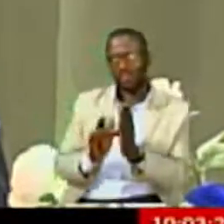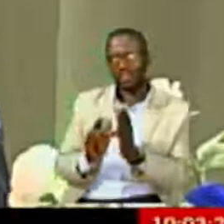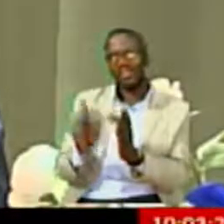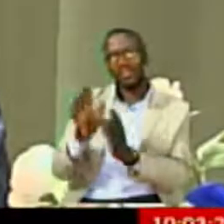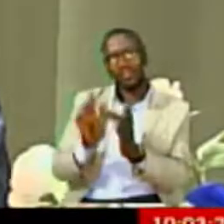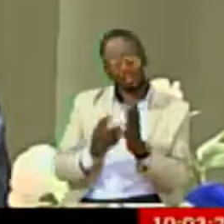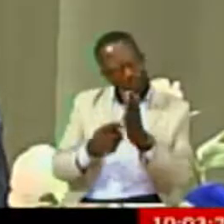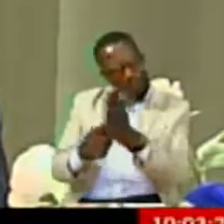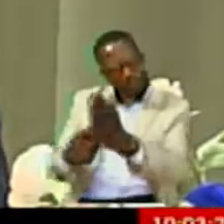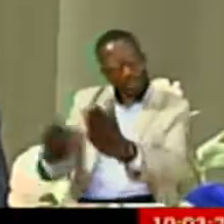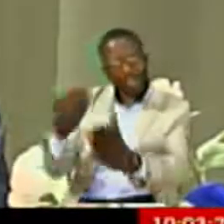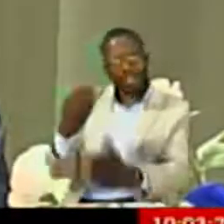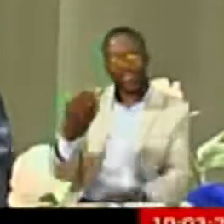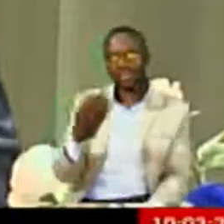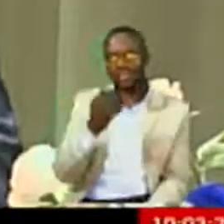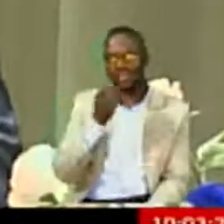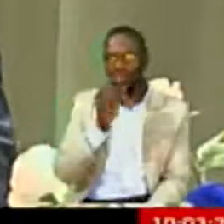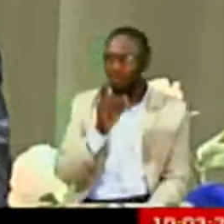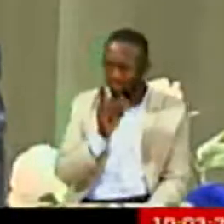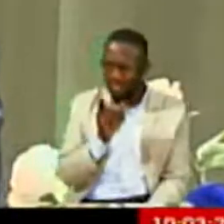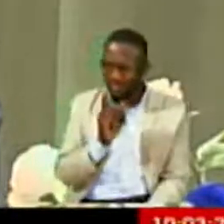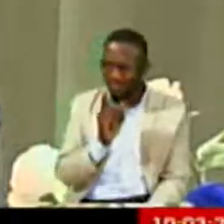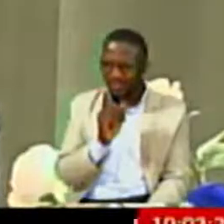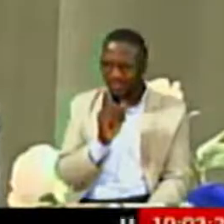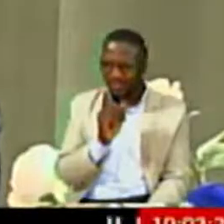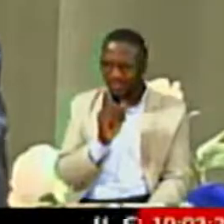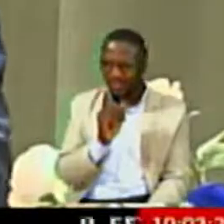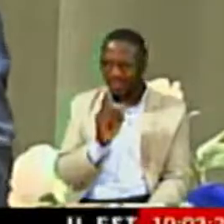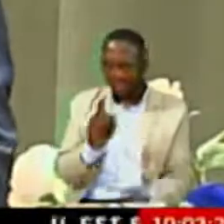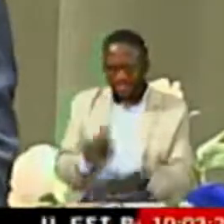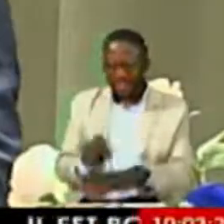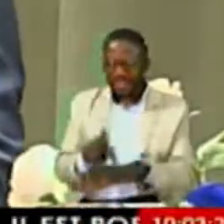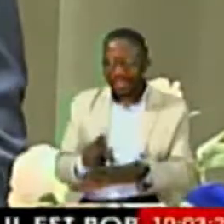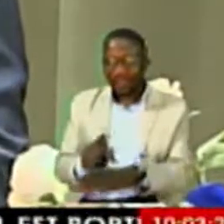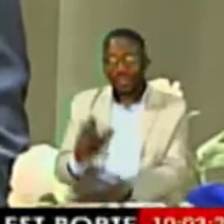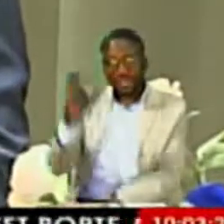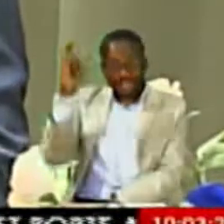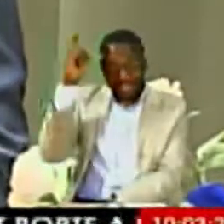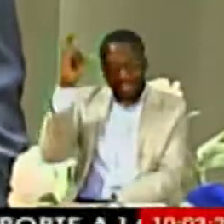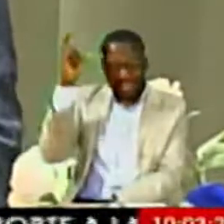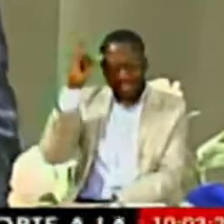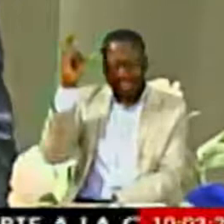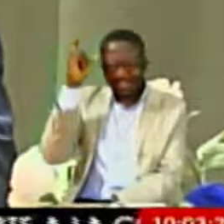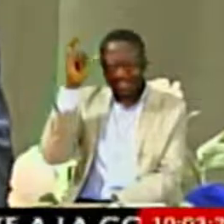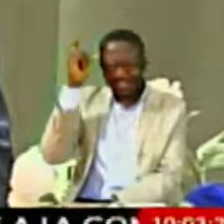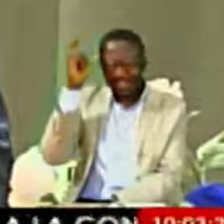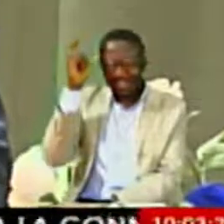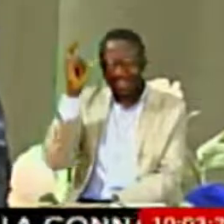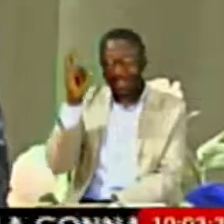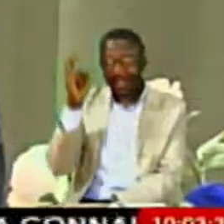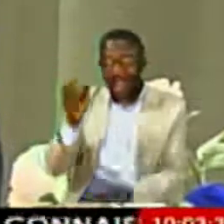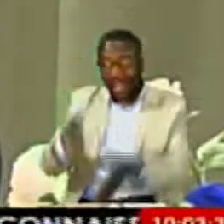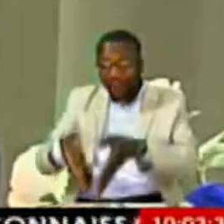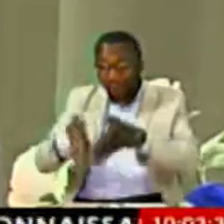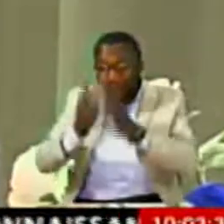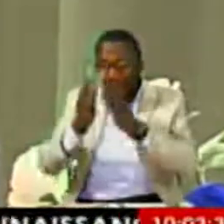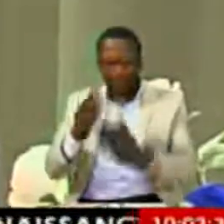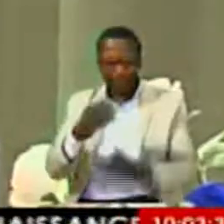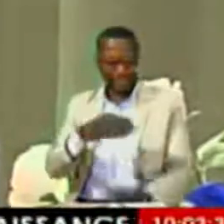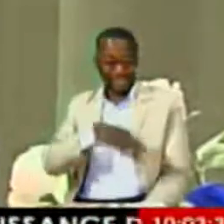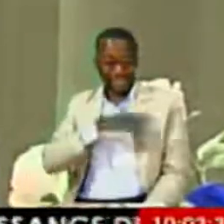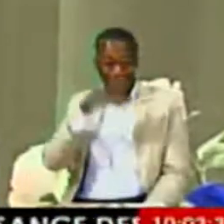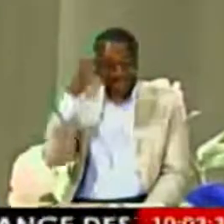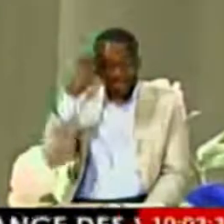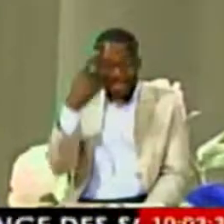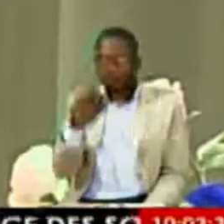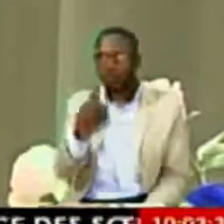him, Pierre, Peter, Satan vous a réclamé. Was claiming you,